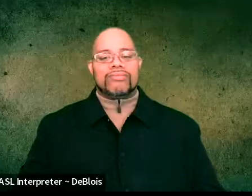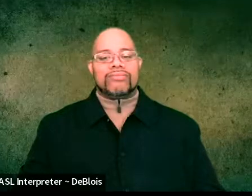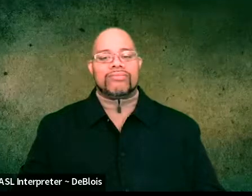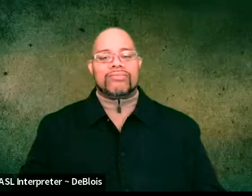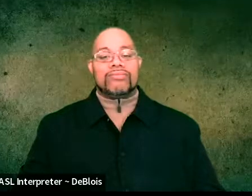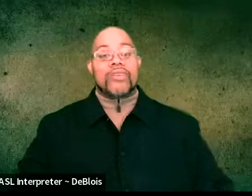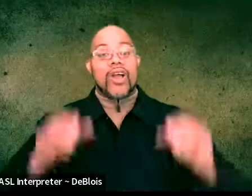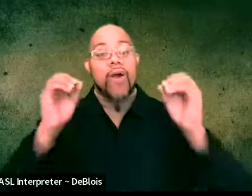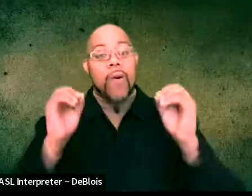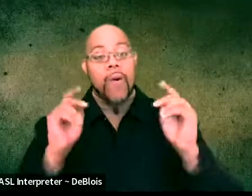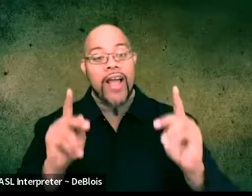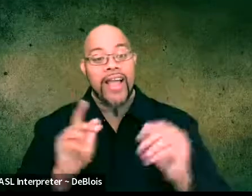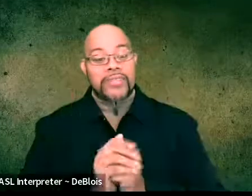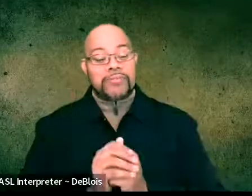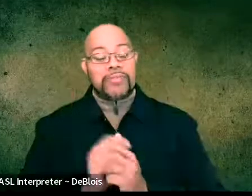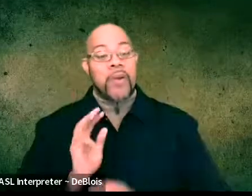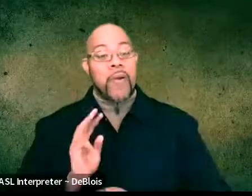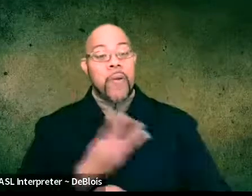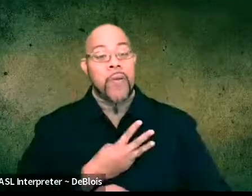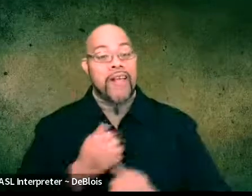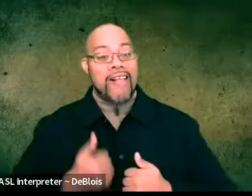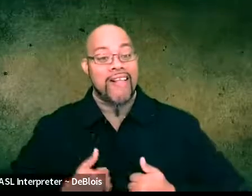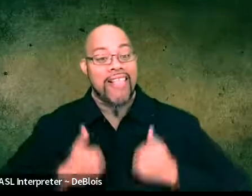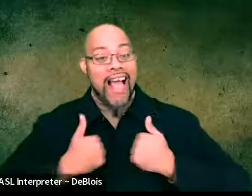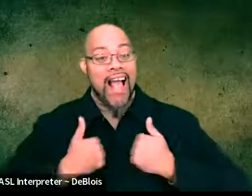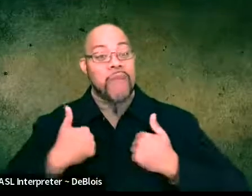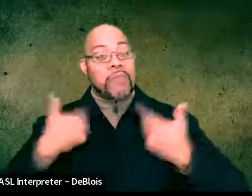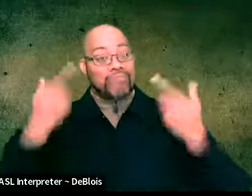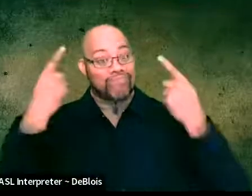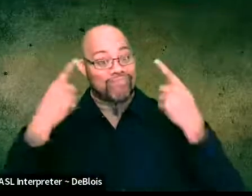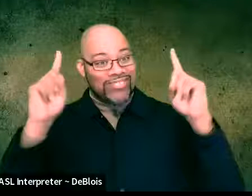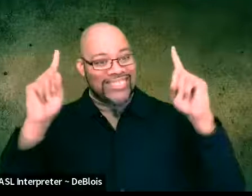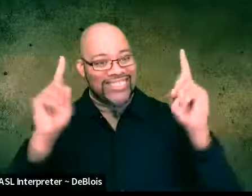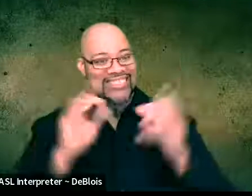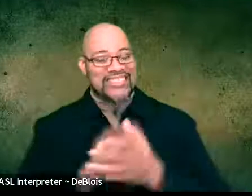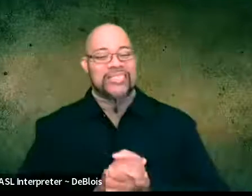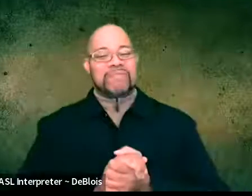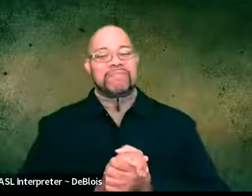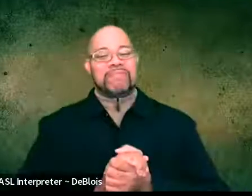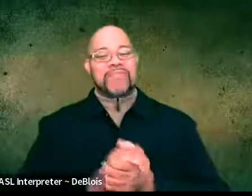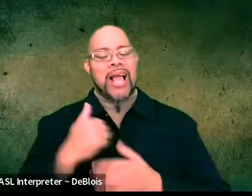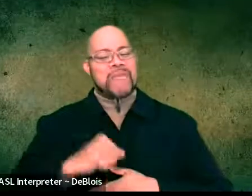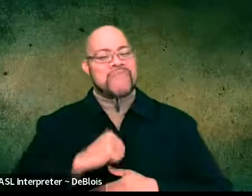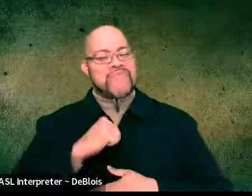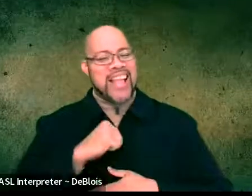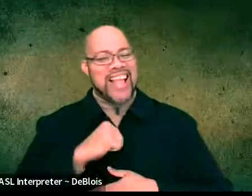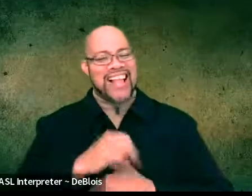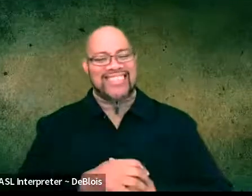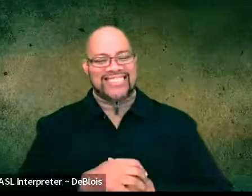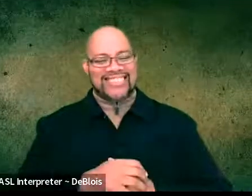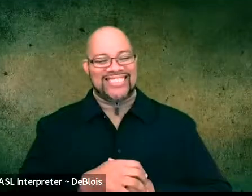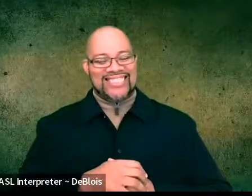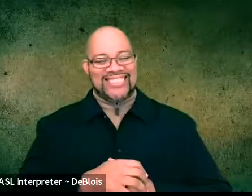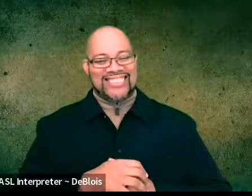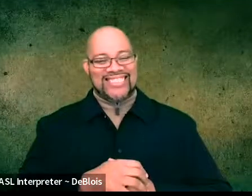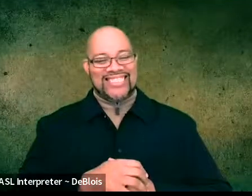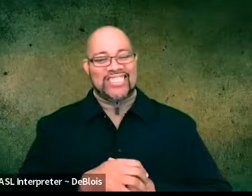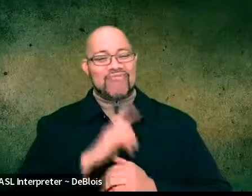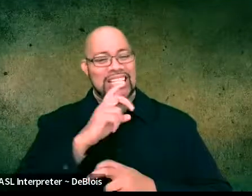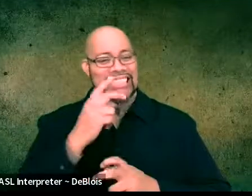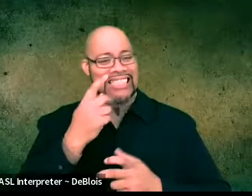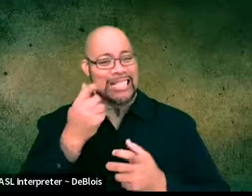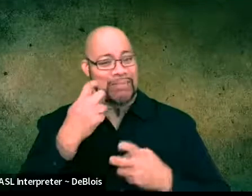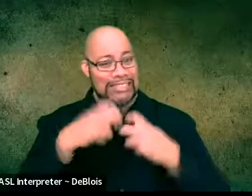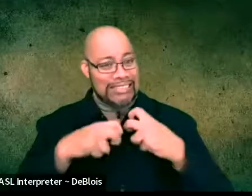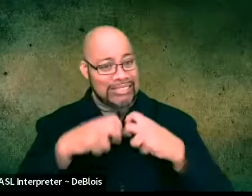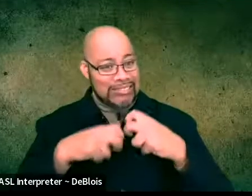All righty, we are live. We did it. I'm so proud. It was getting a little